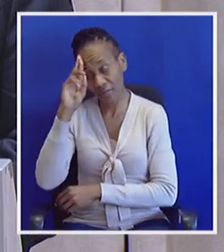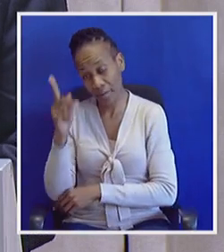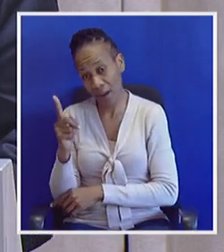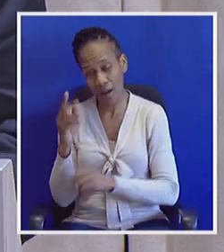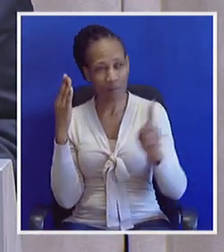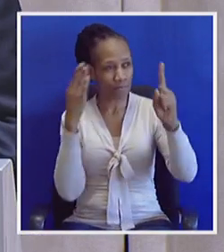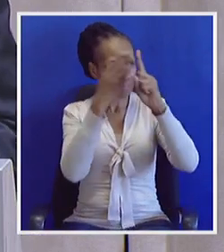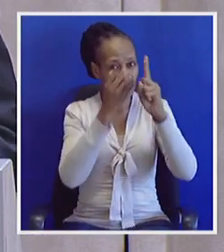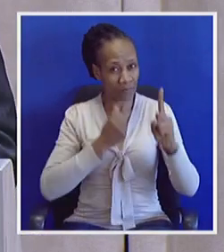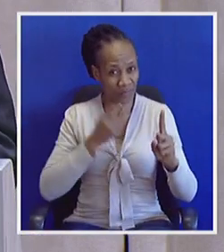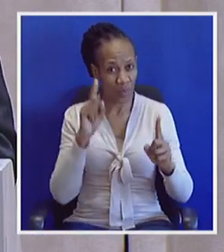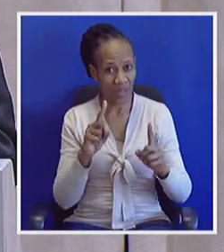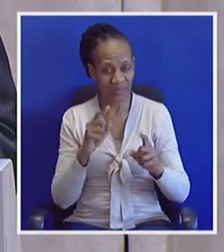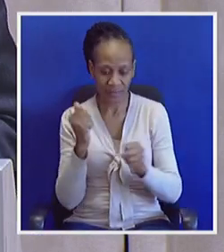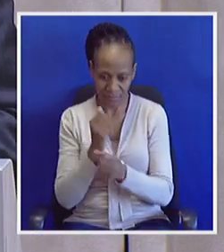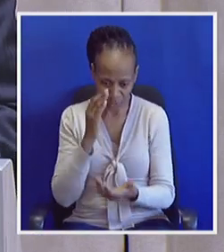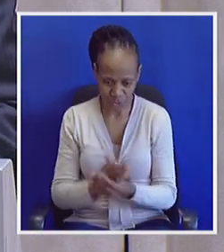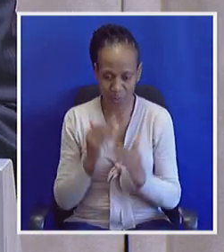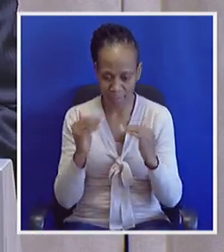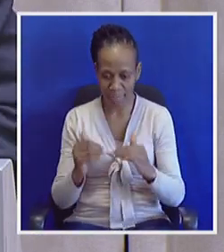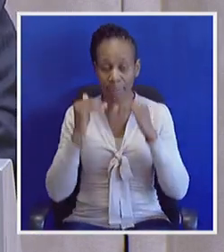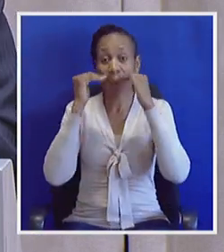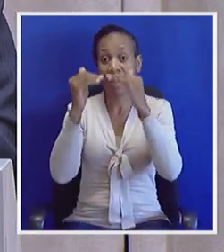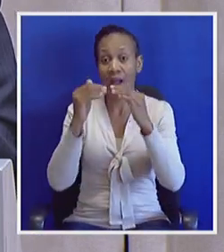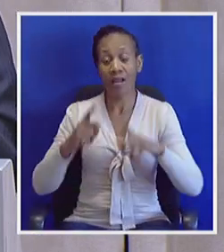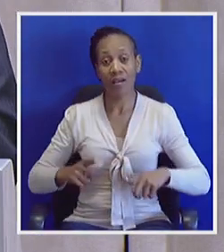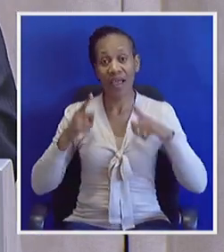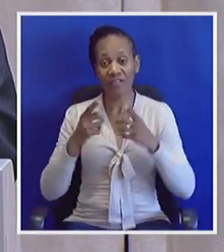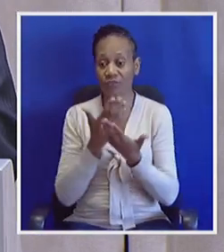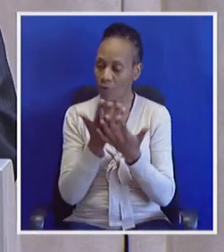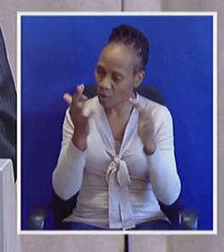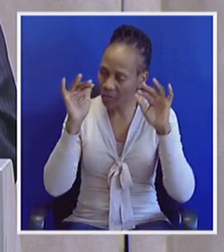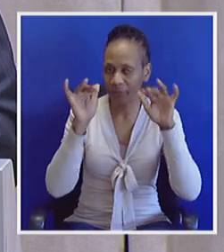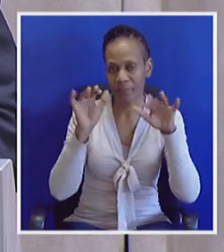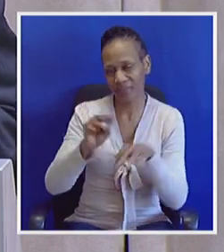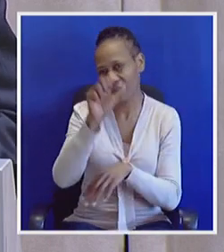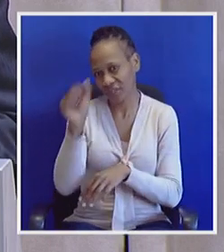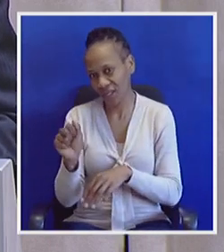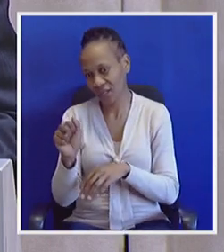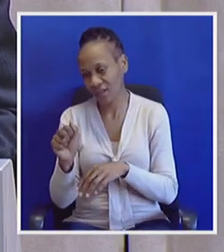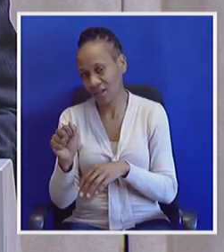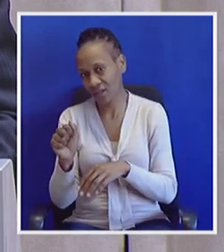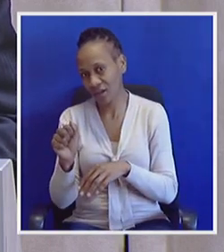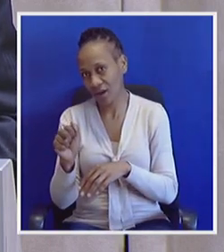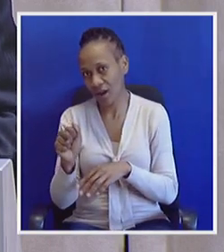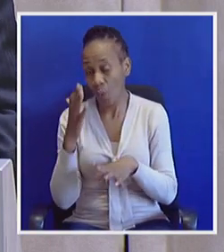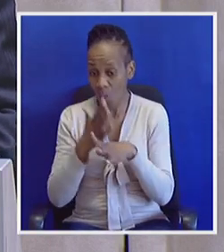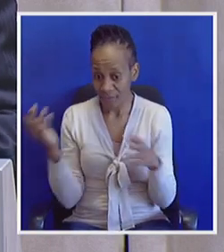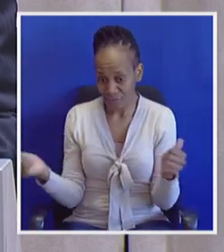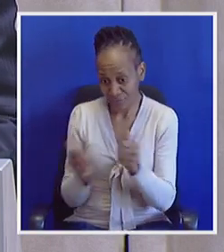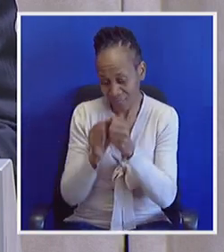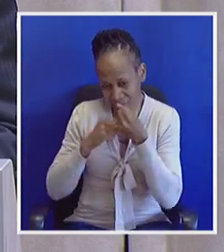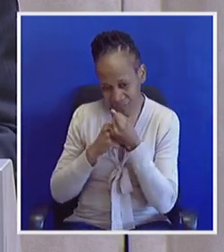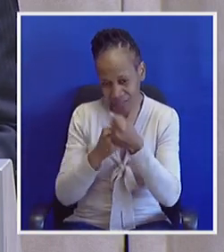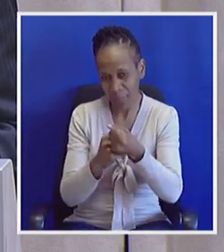objective is to make sure that we improve the lives of our people in South Africa. And through these entities that the